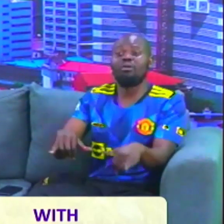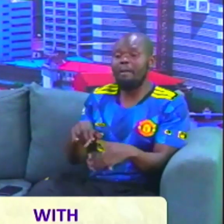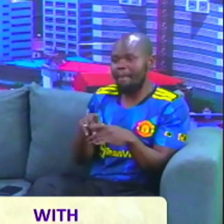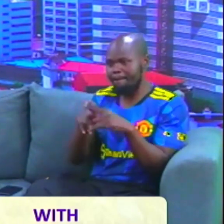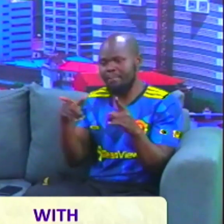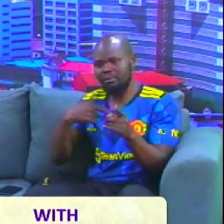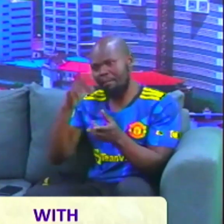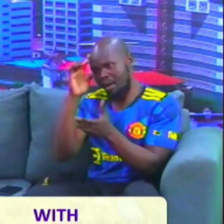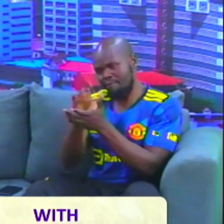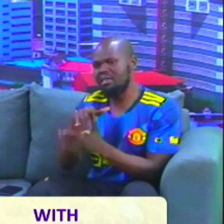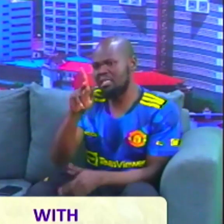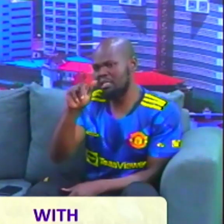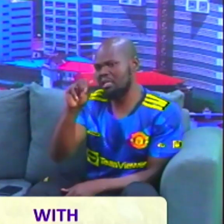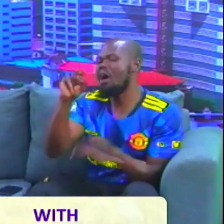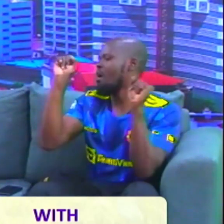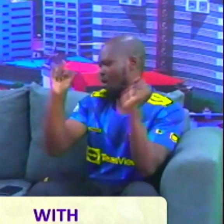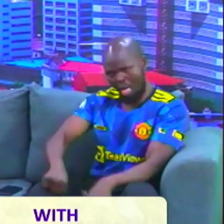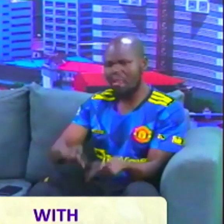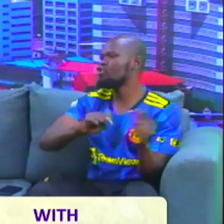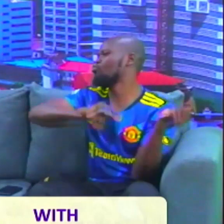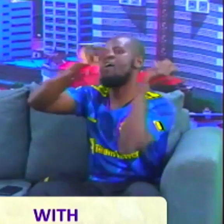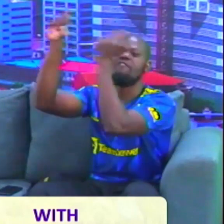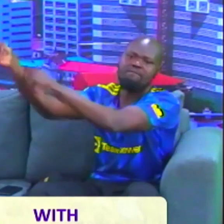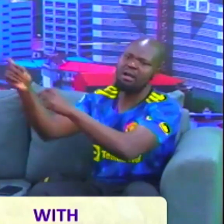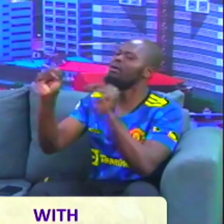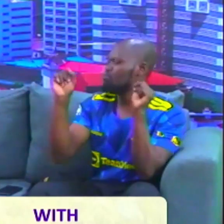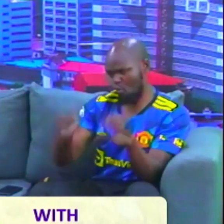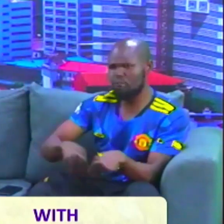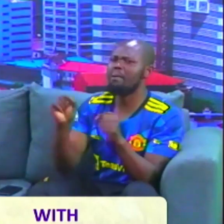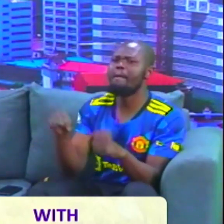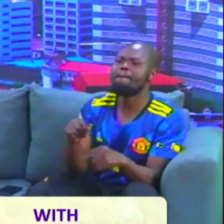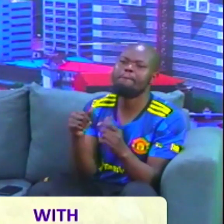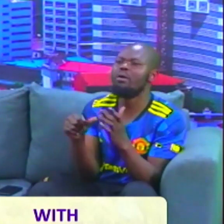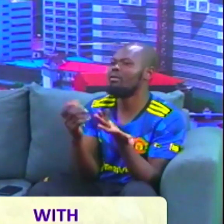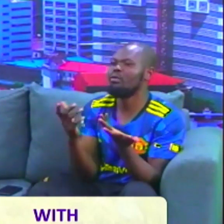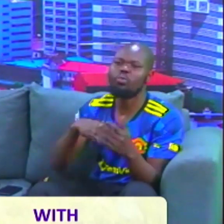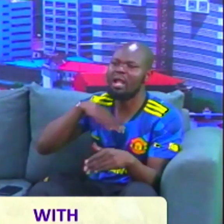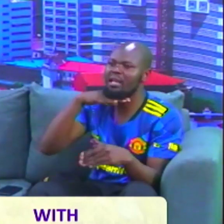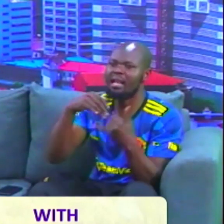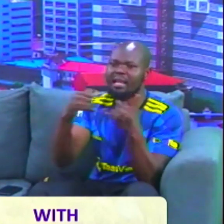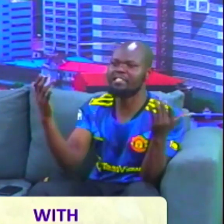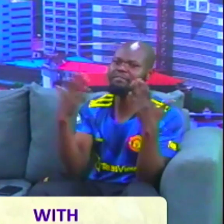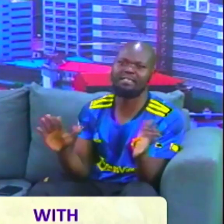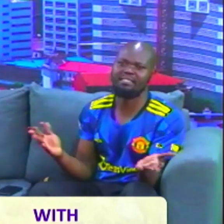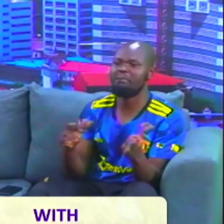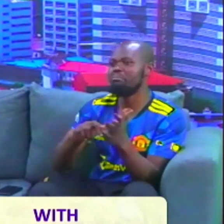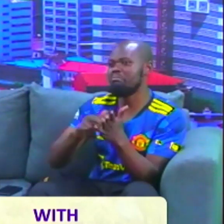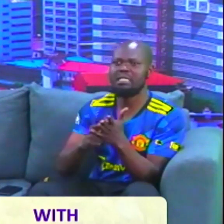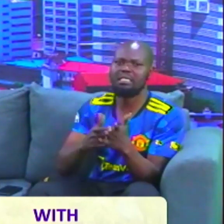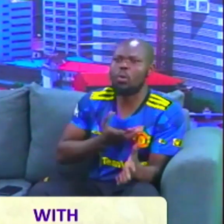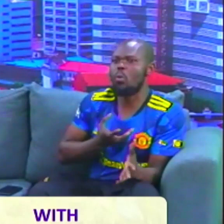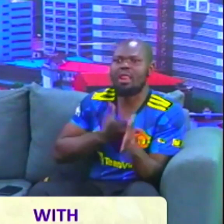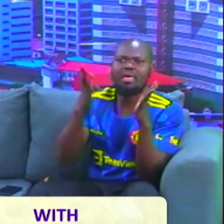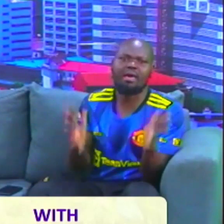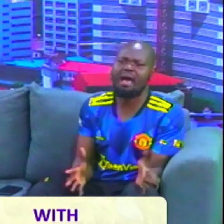England, the UK, that is home Europe. I think moving from Apple pia might be a challenge, and I think that's why he might be able